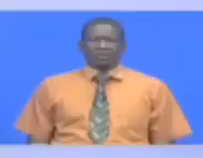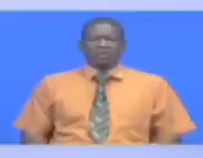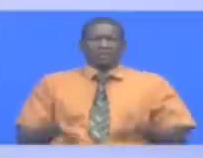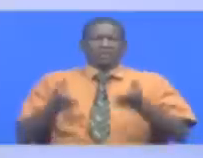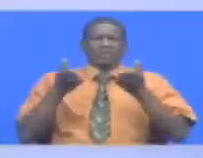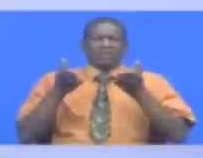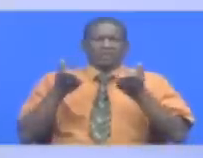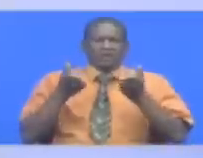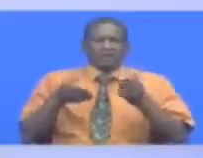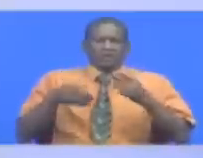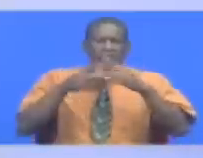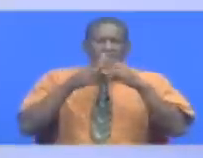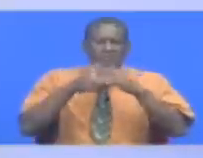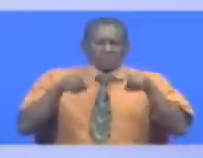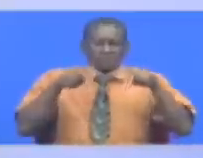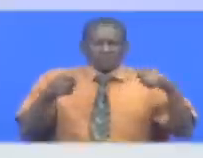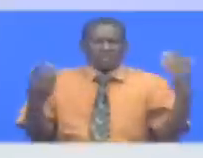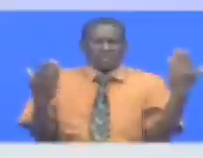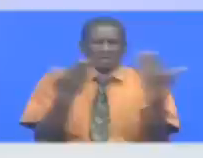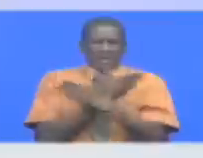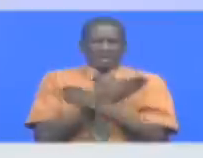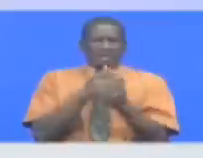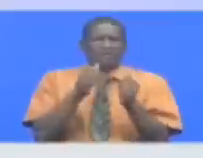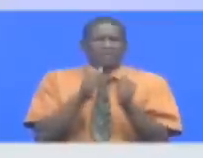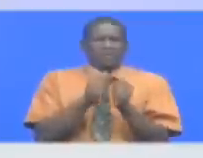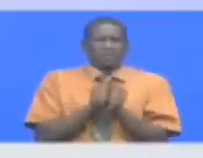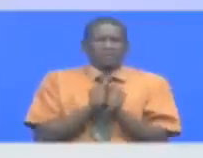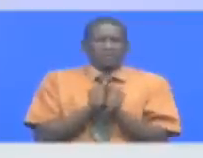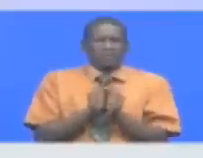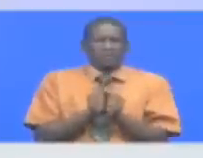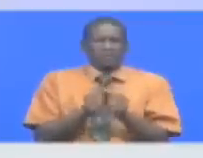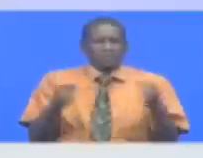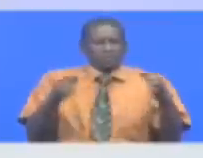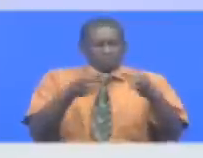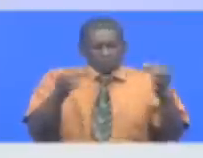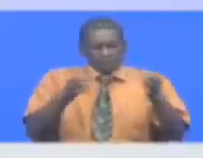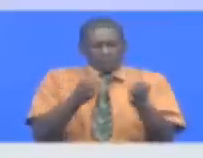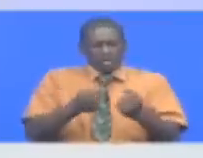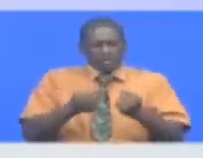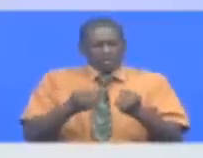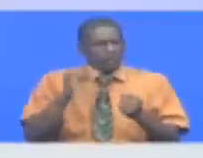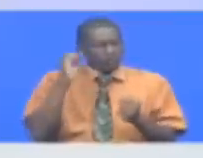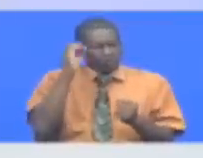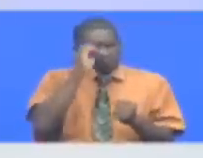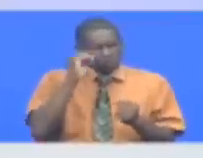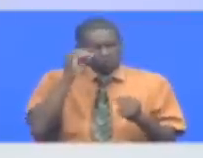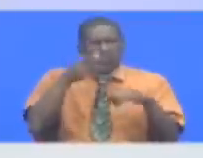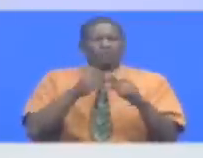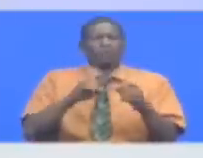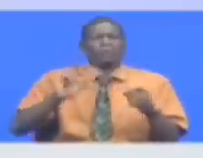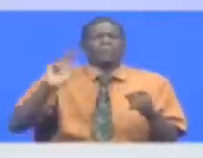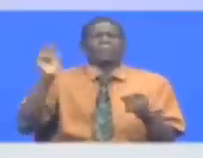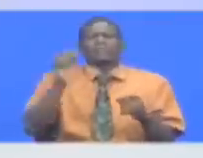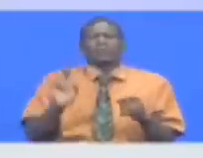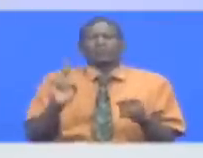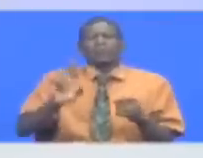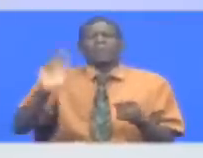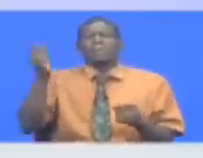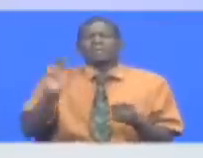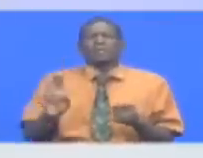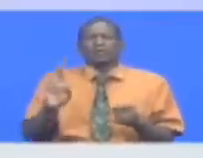And we start tonight with sentiment and strong opinions from the head of state. President Uhuru